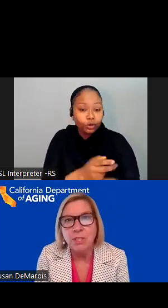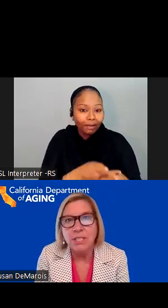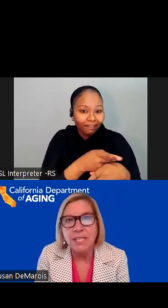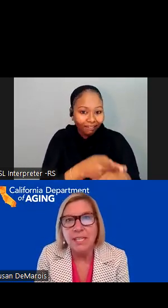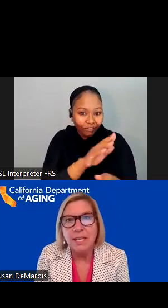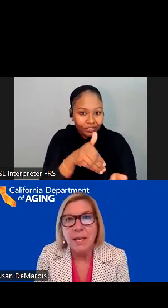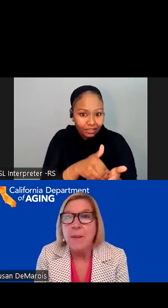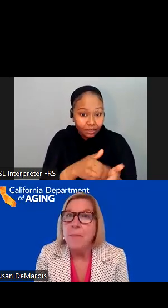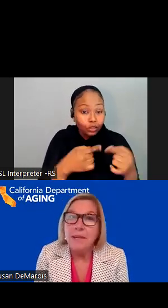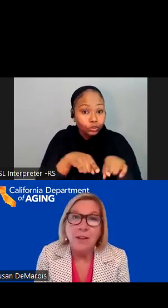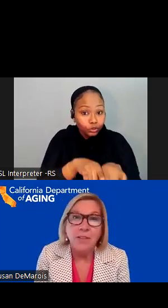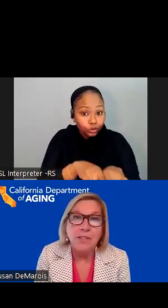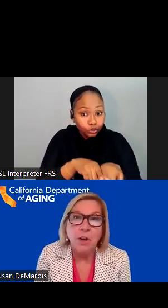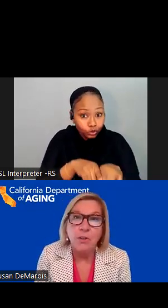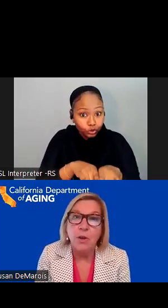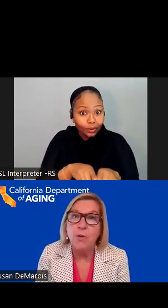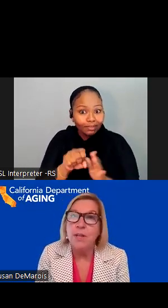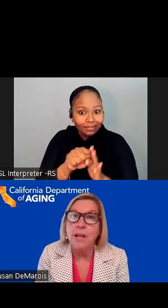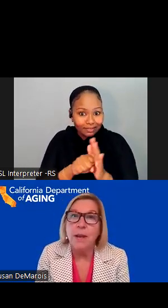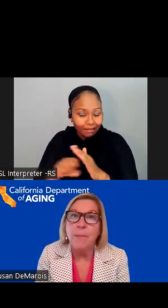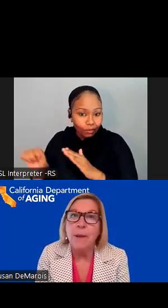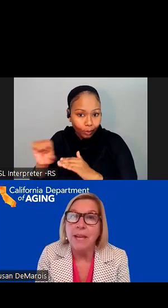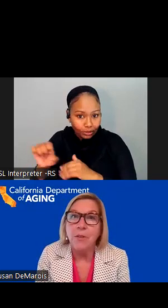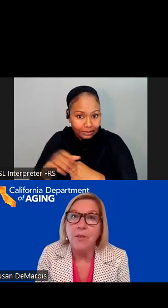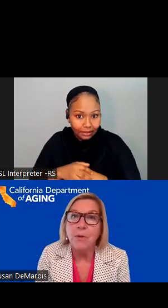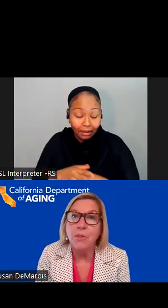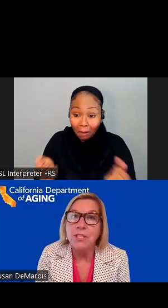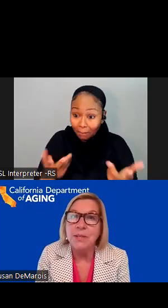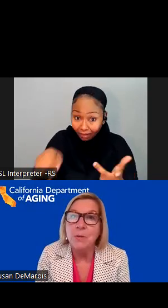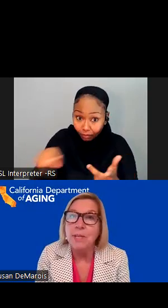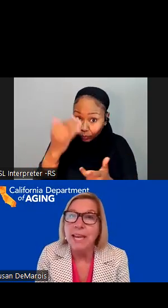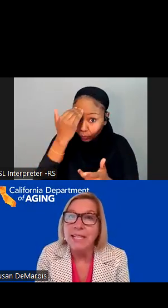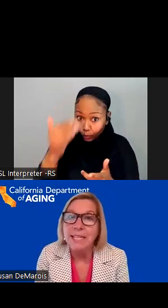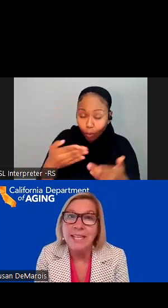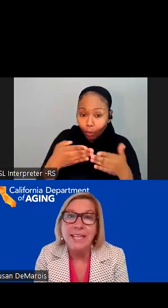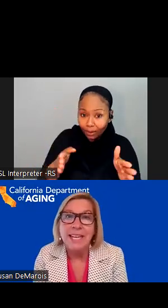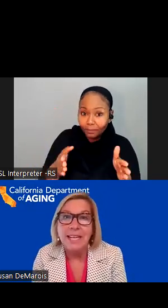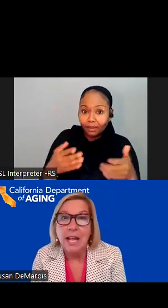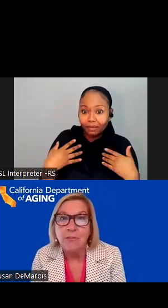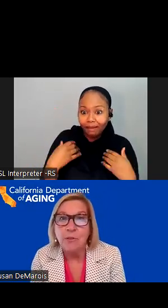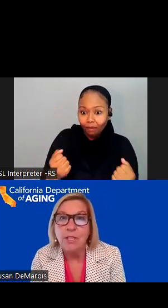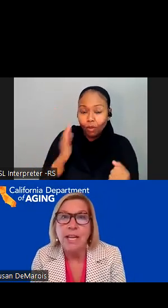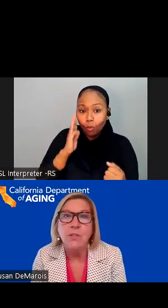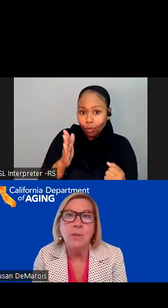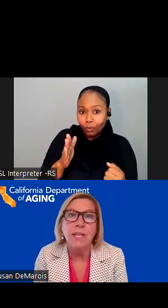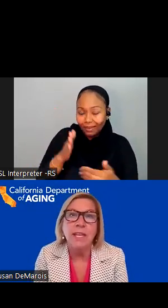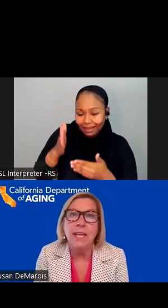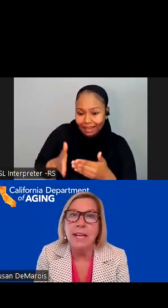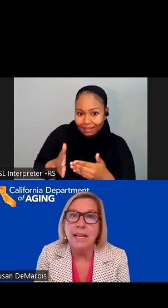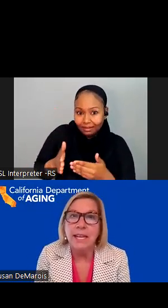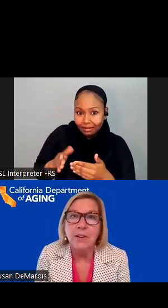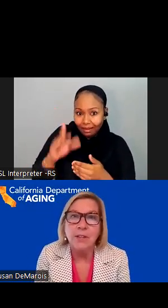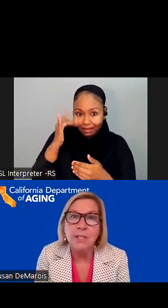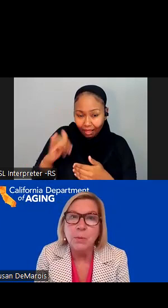of emergency. Many on this call know that public health emergency will be ending in California next week,